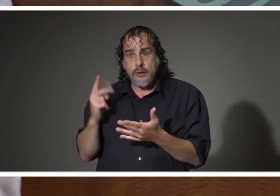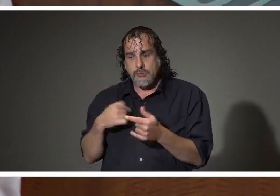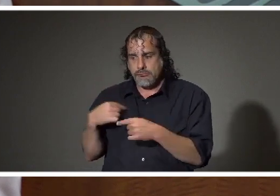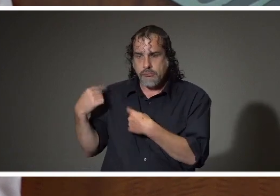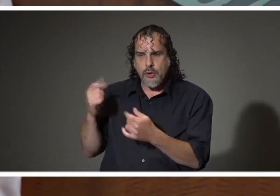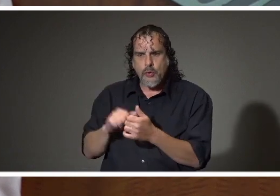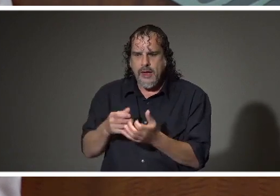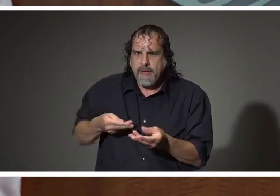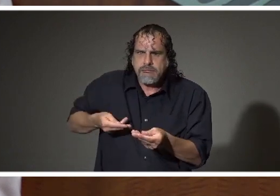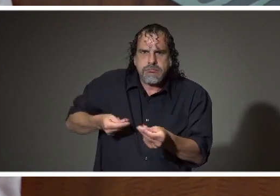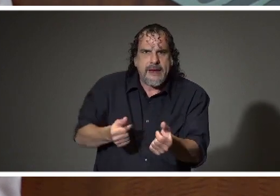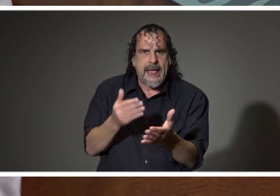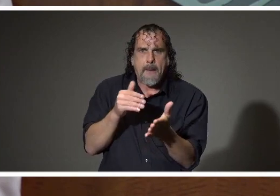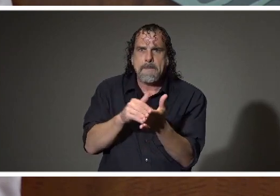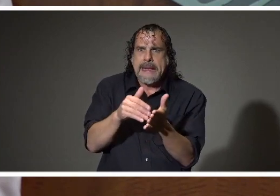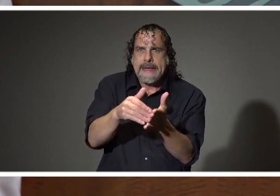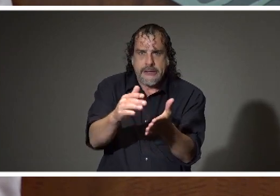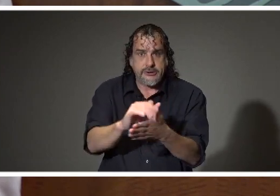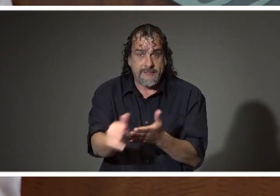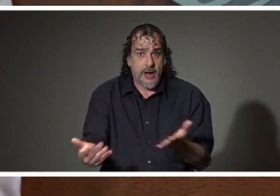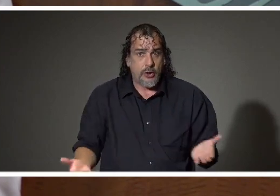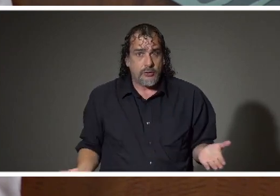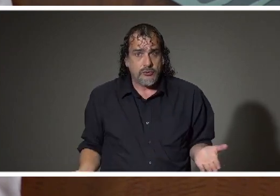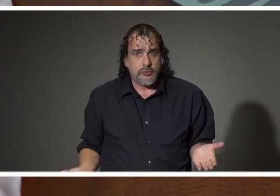out millions, and I want to give those figures.